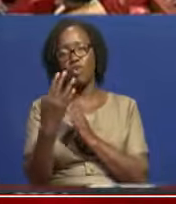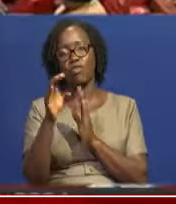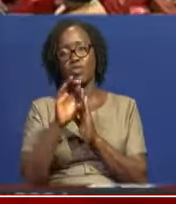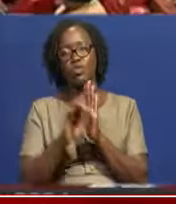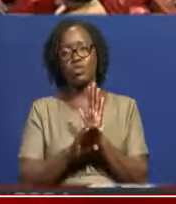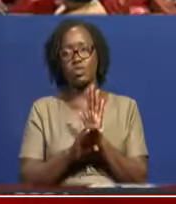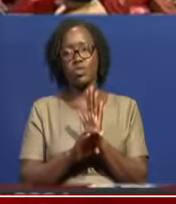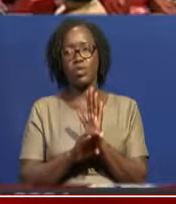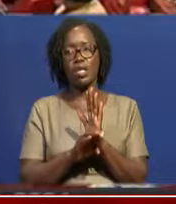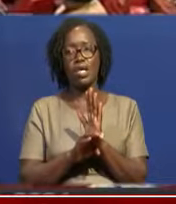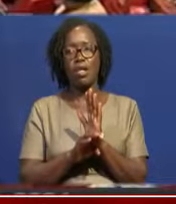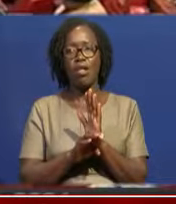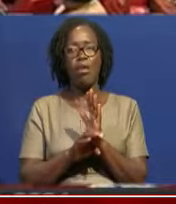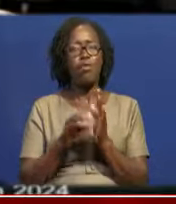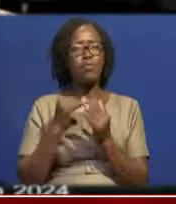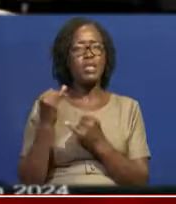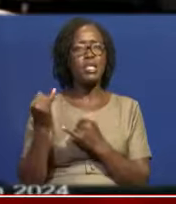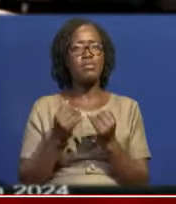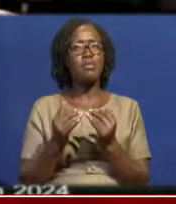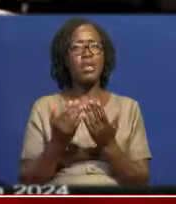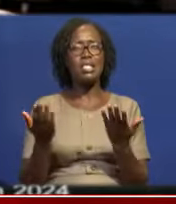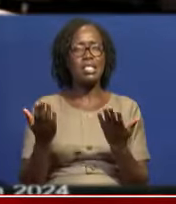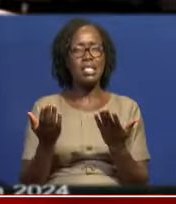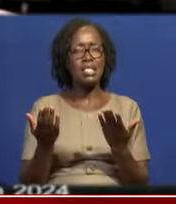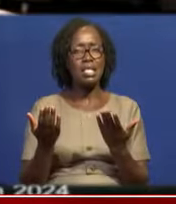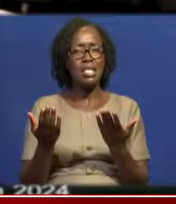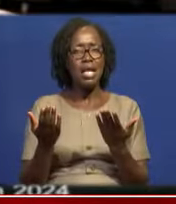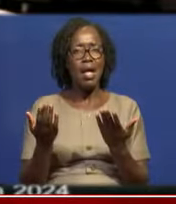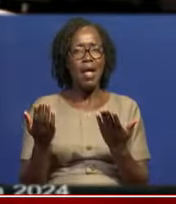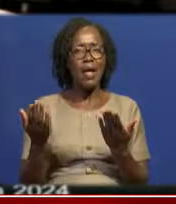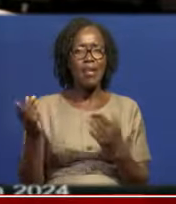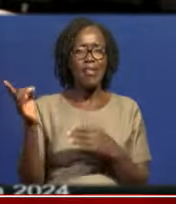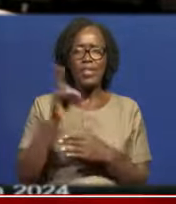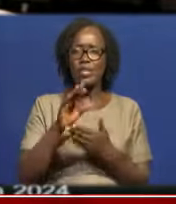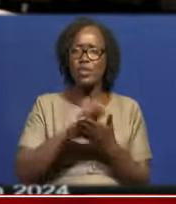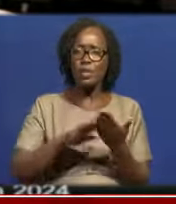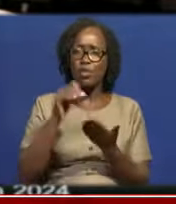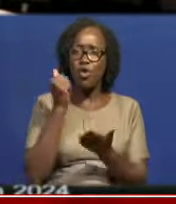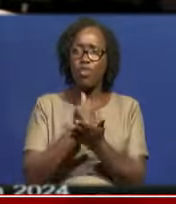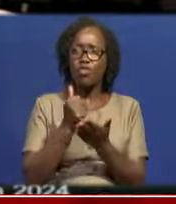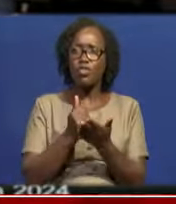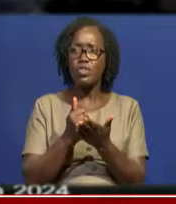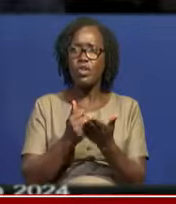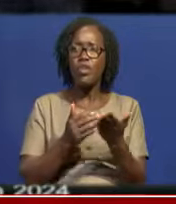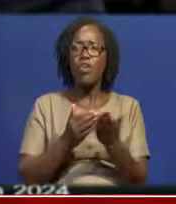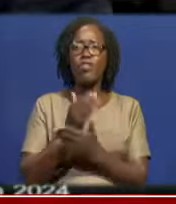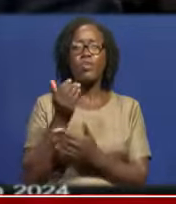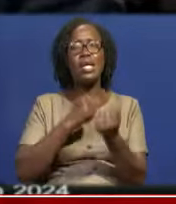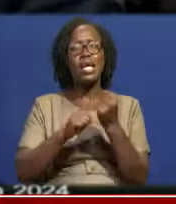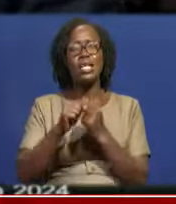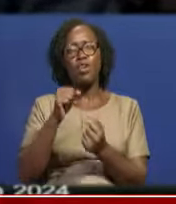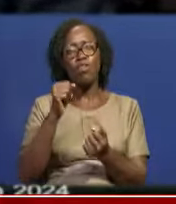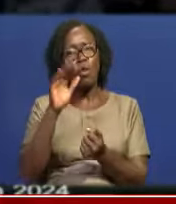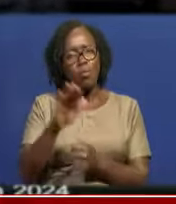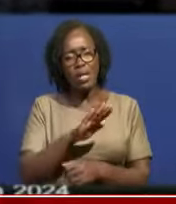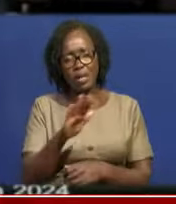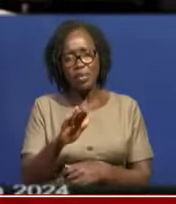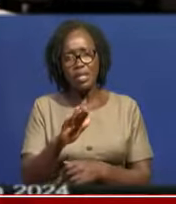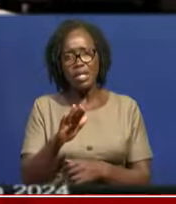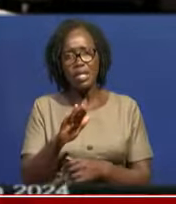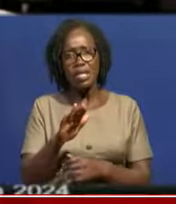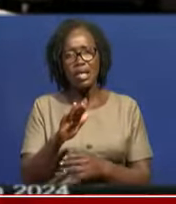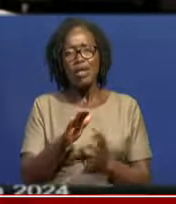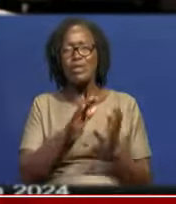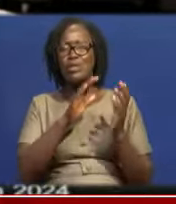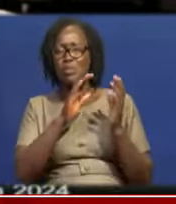Constitution. We are being invited in broad daylight to establish an office through an act of parliament to lord